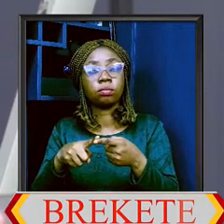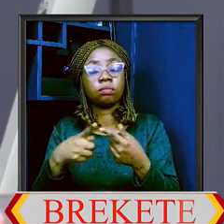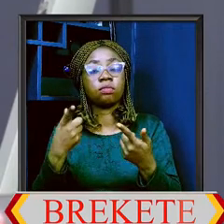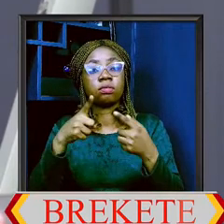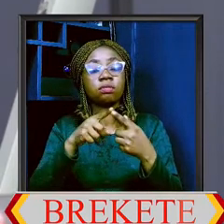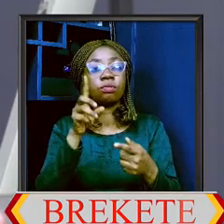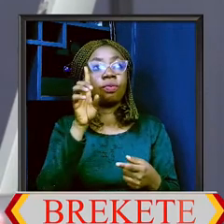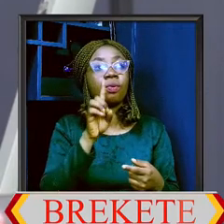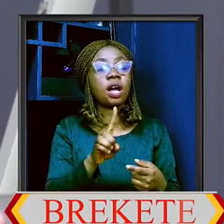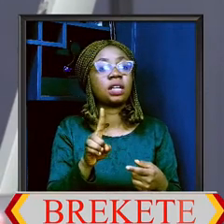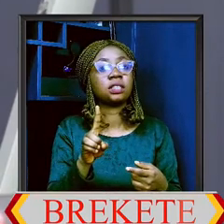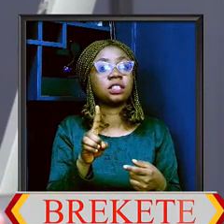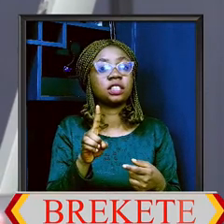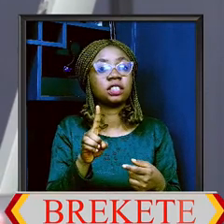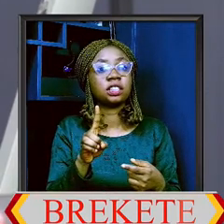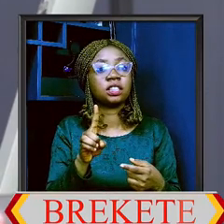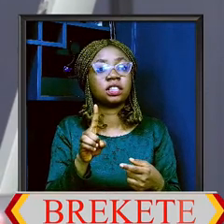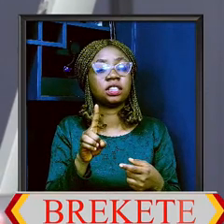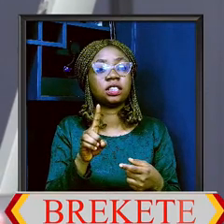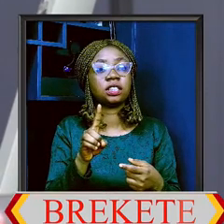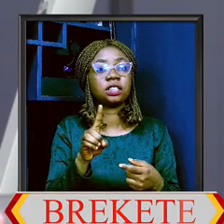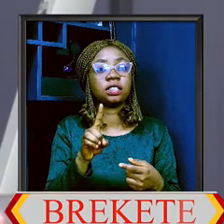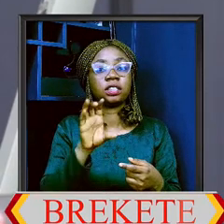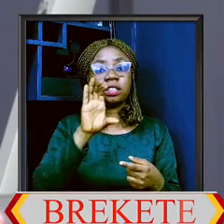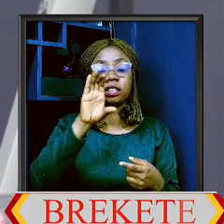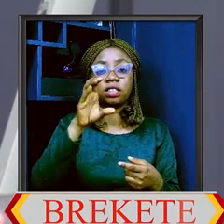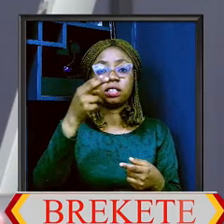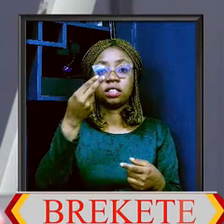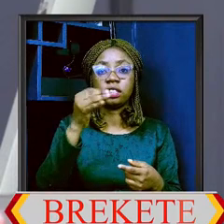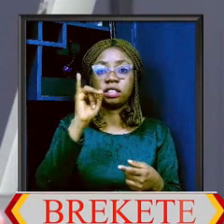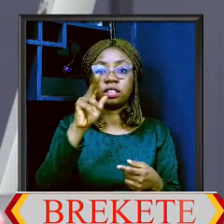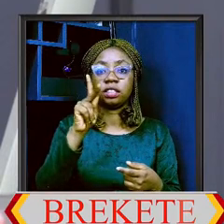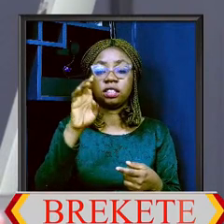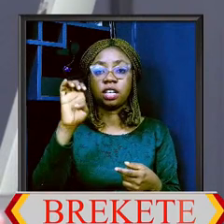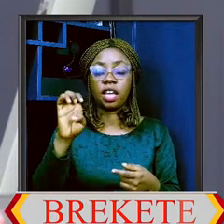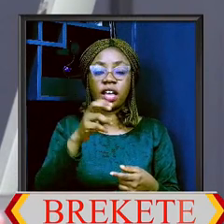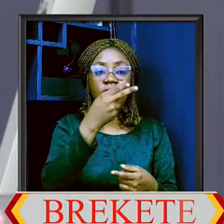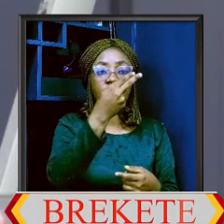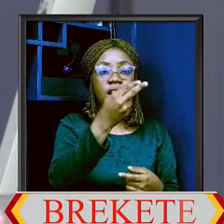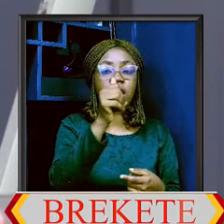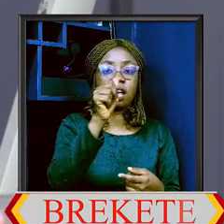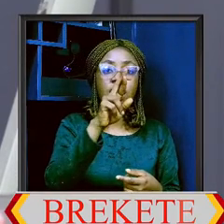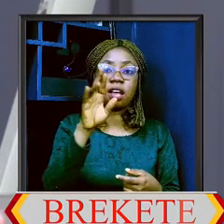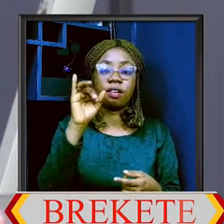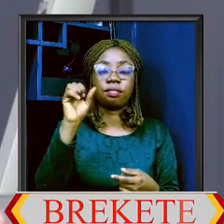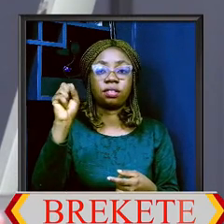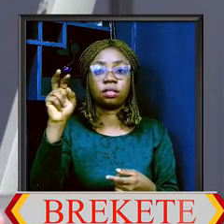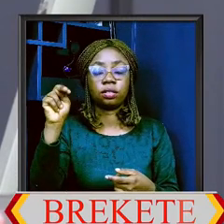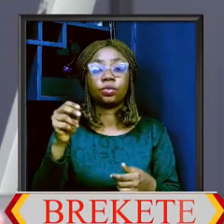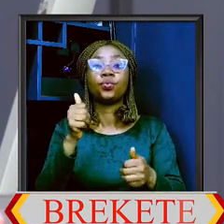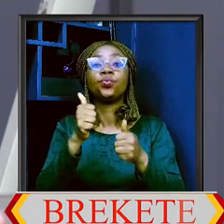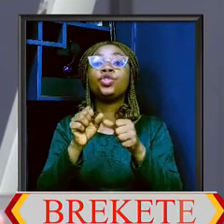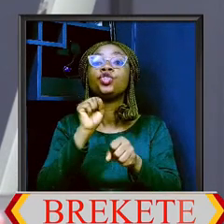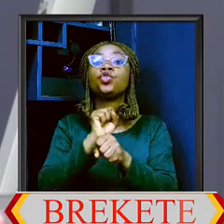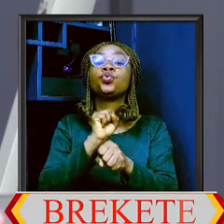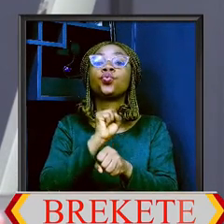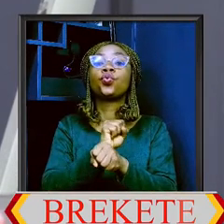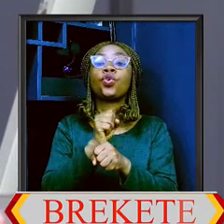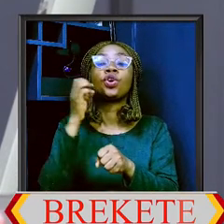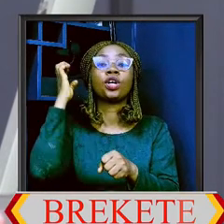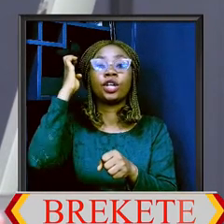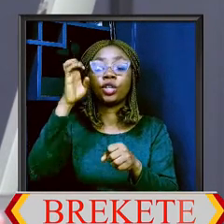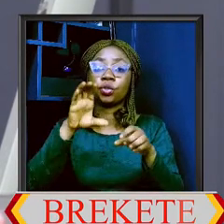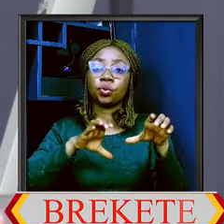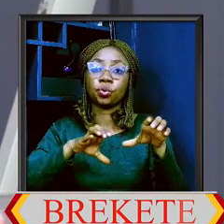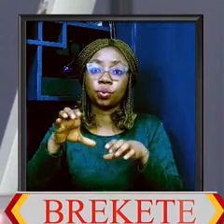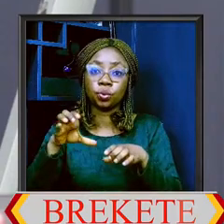to one CH haris which kind work CH harison they do